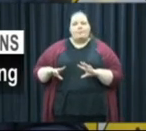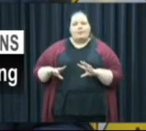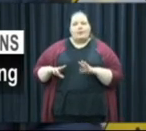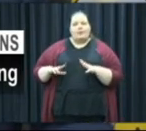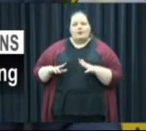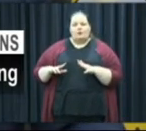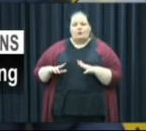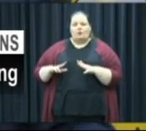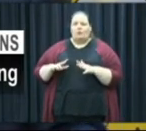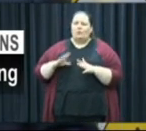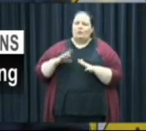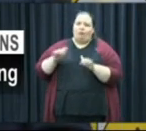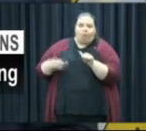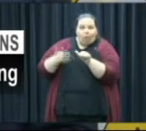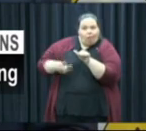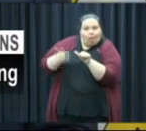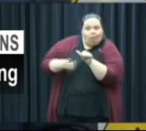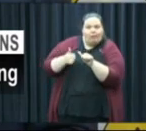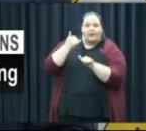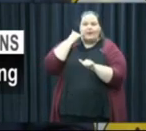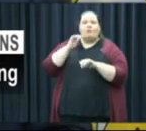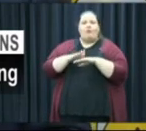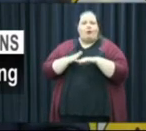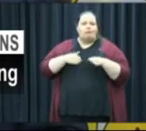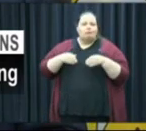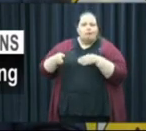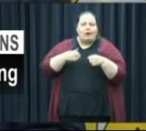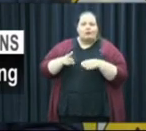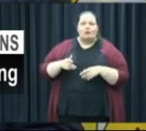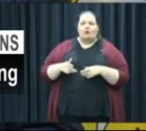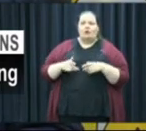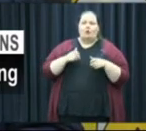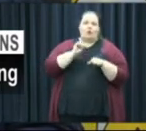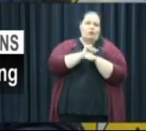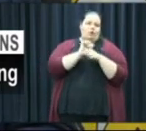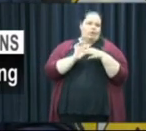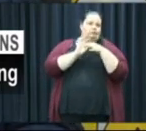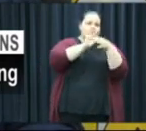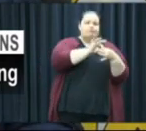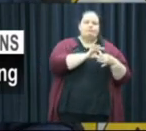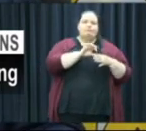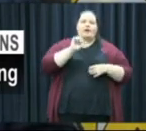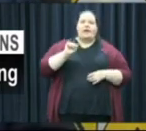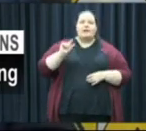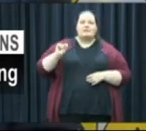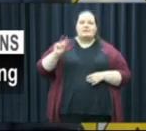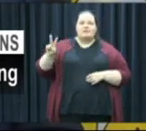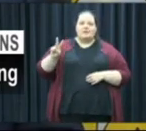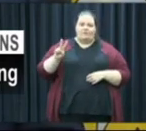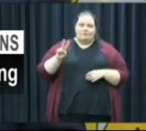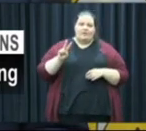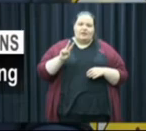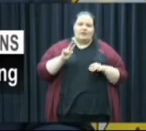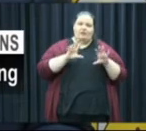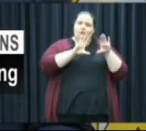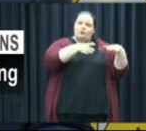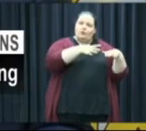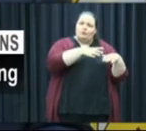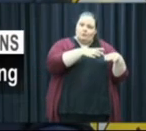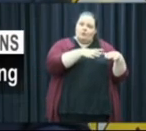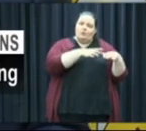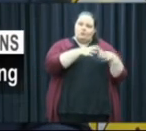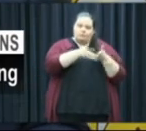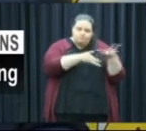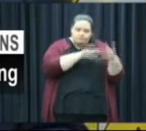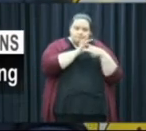not going to be chasing people down a trail. We're working with the ATV Federation. The snowmobile trails were closed many months ago,